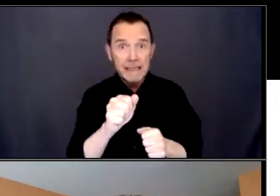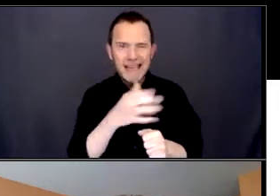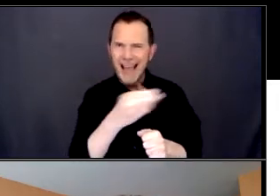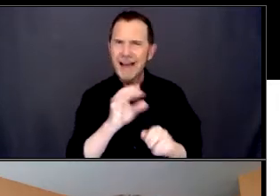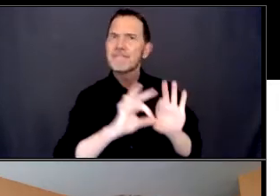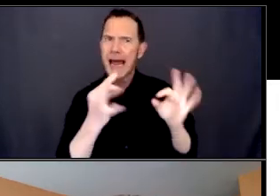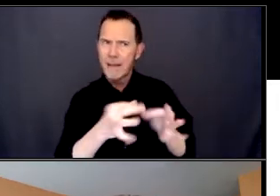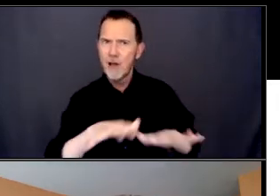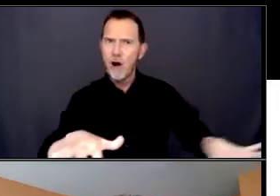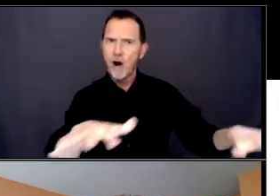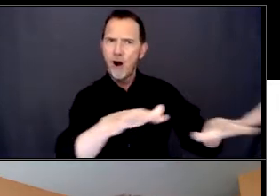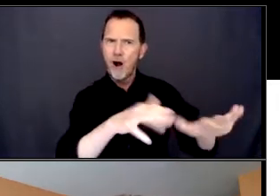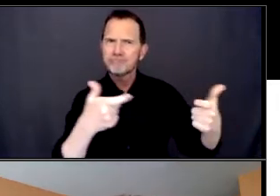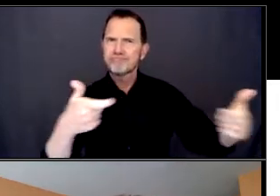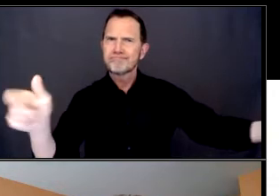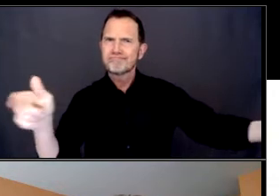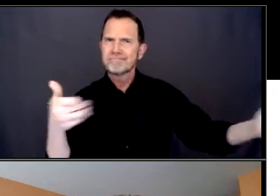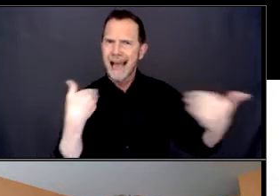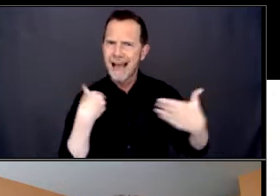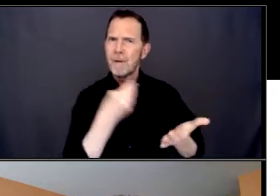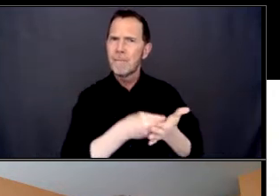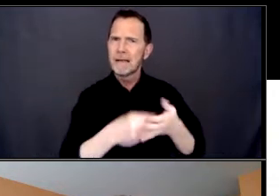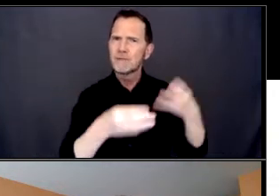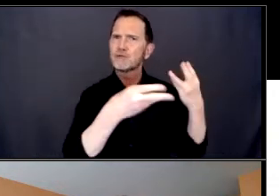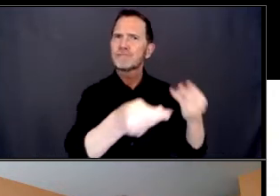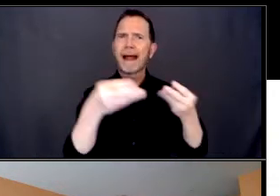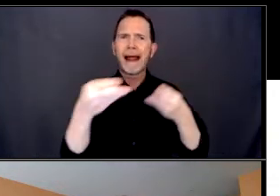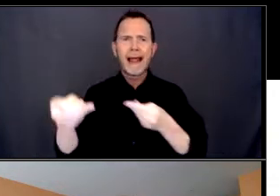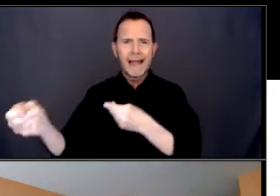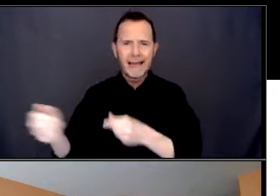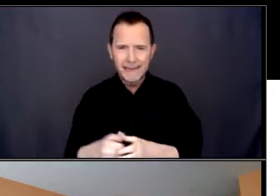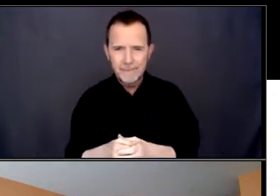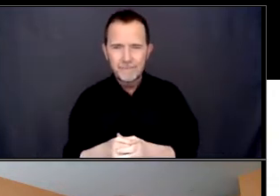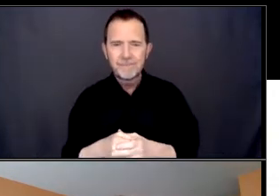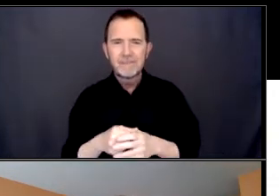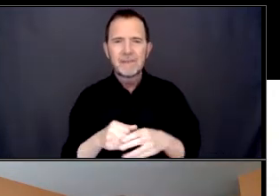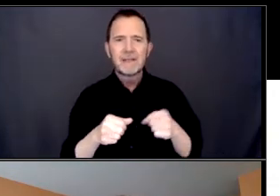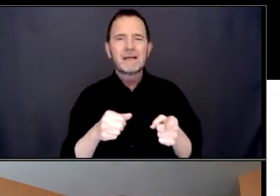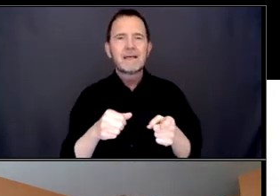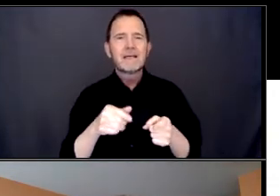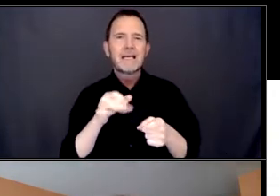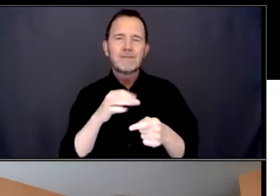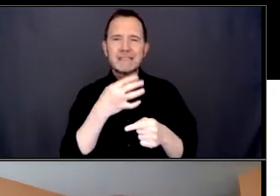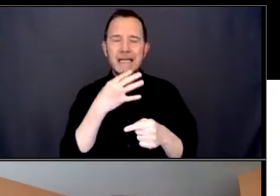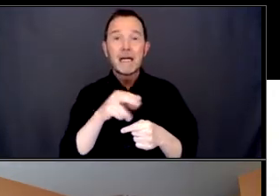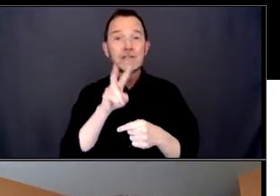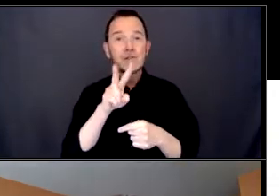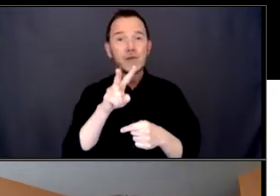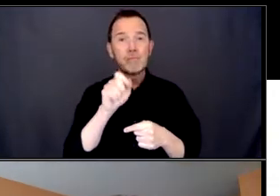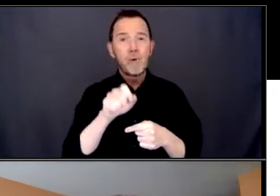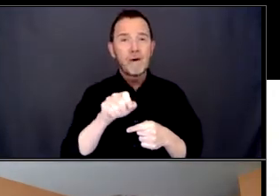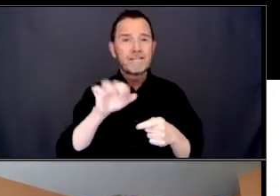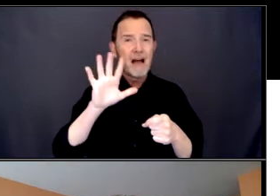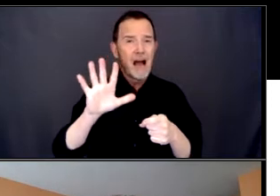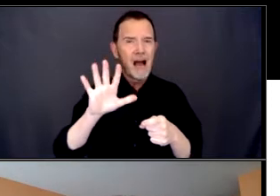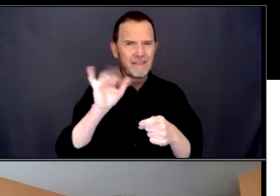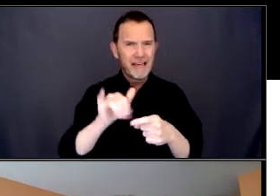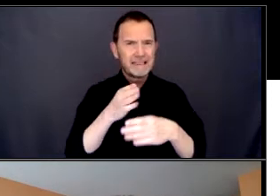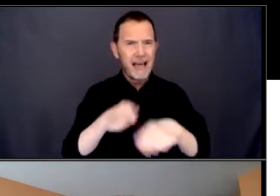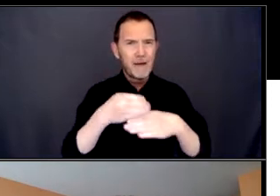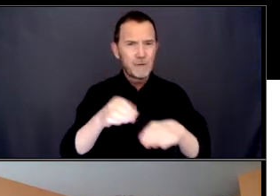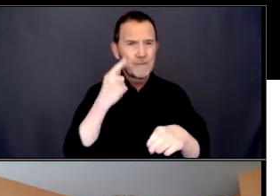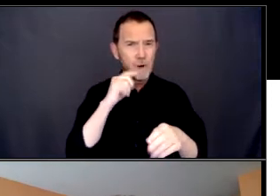So if the average American family is 2.5, you're not talking about one person, you're talking about 2.5 times whatever numbers we saw. So